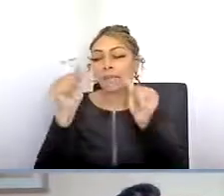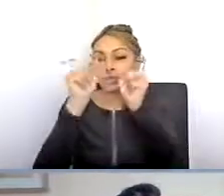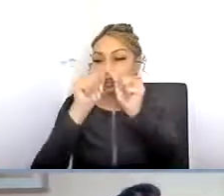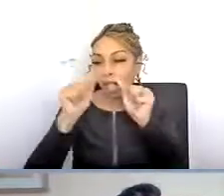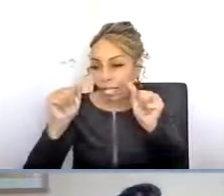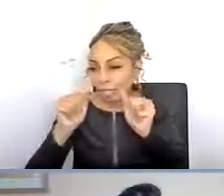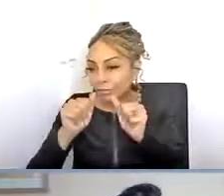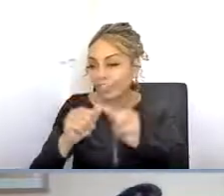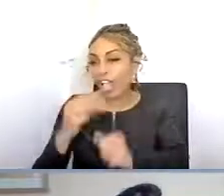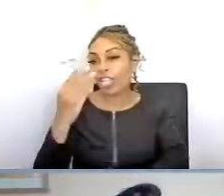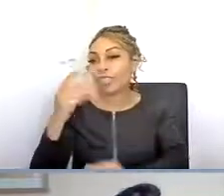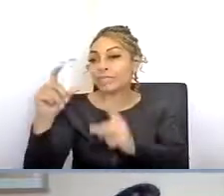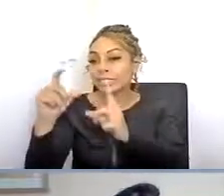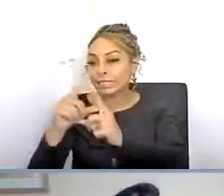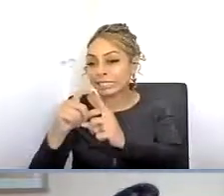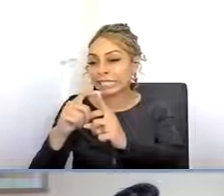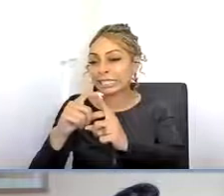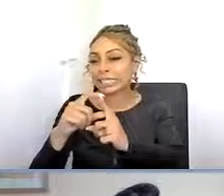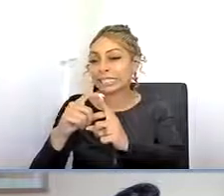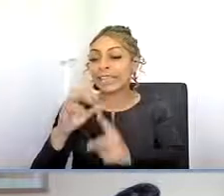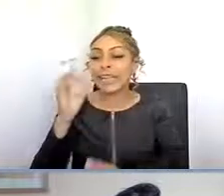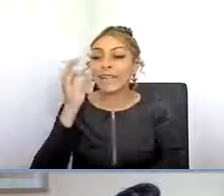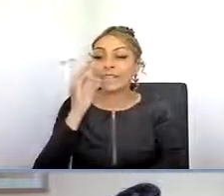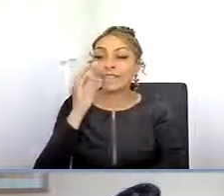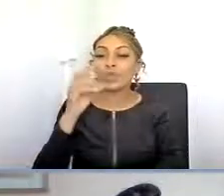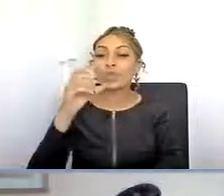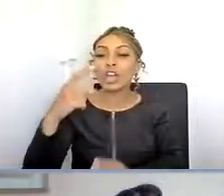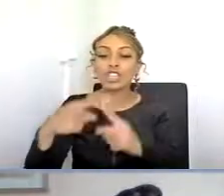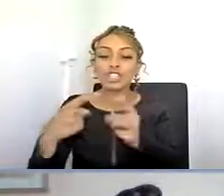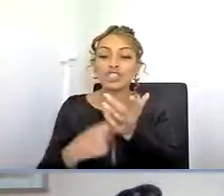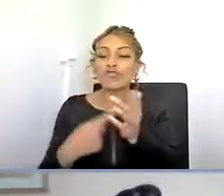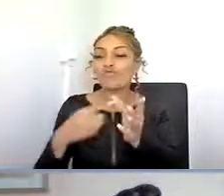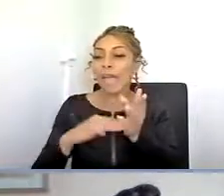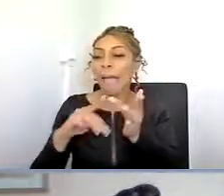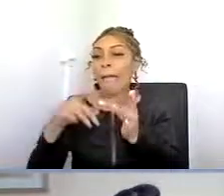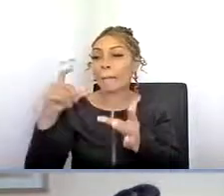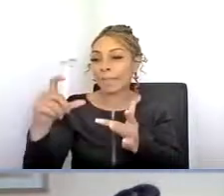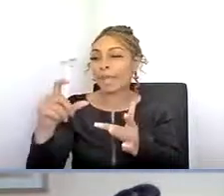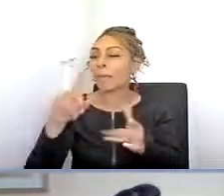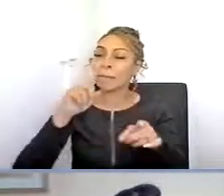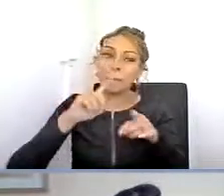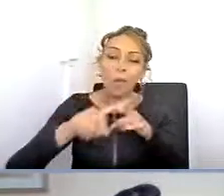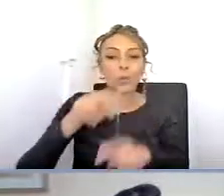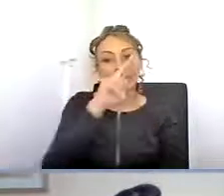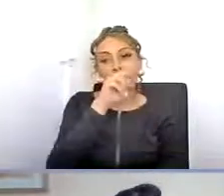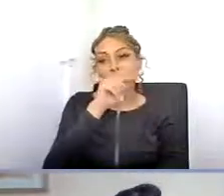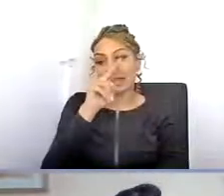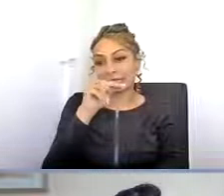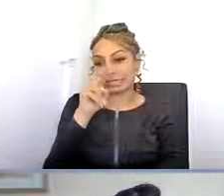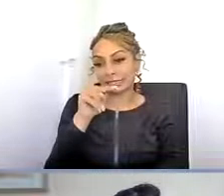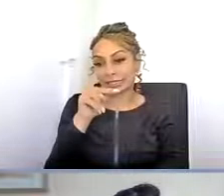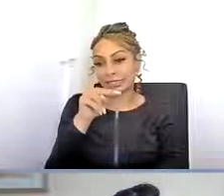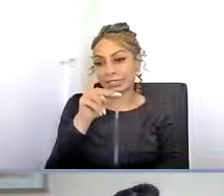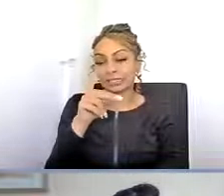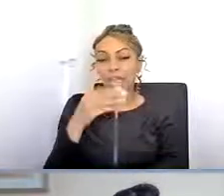collection, but really, and there's a few ceramic pieces as well, but really it consists of paintings and works